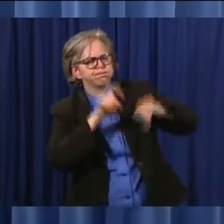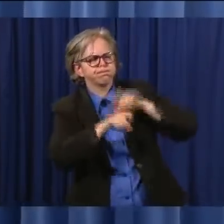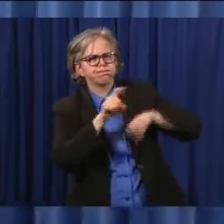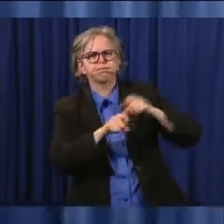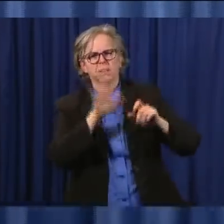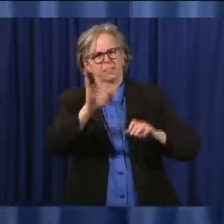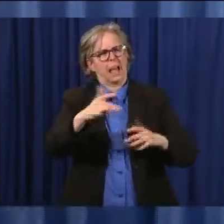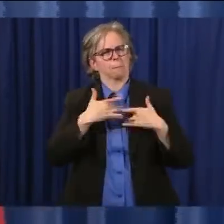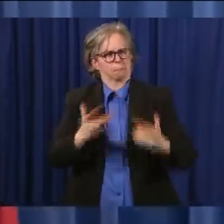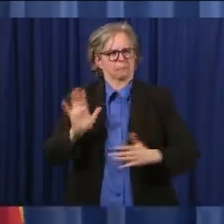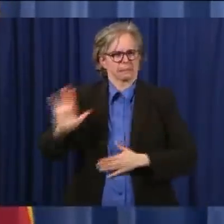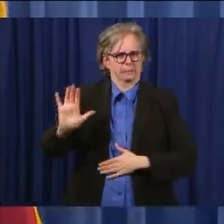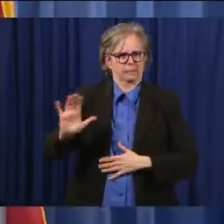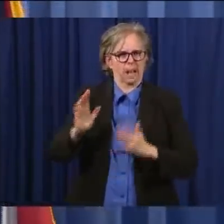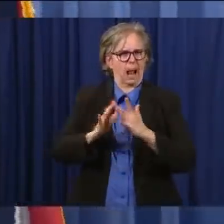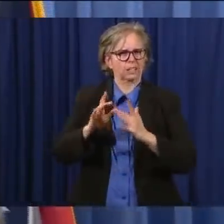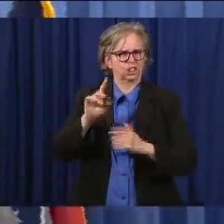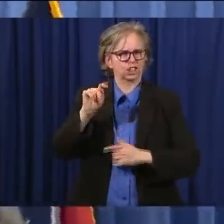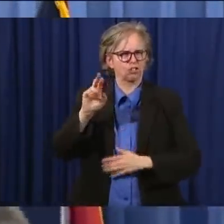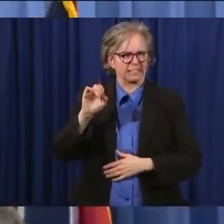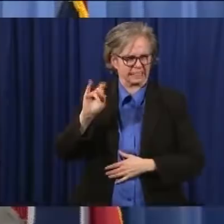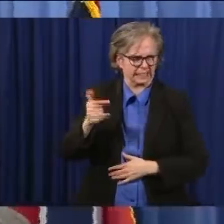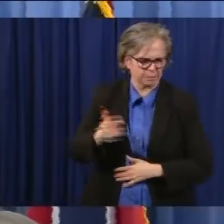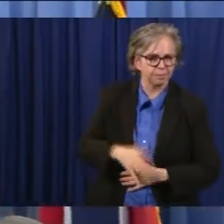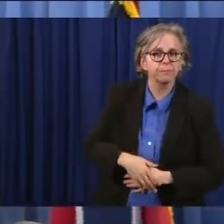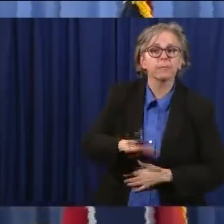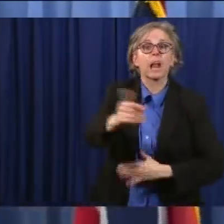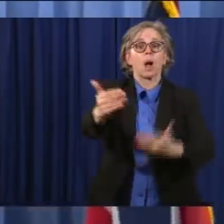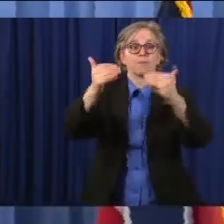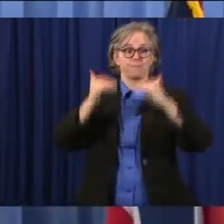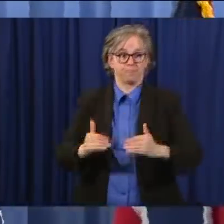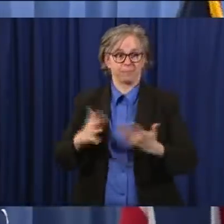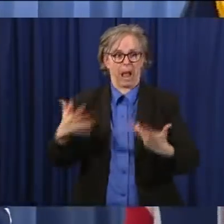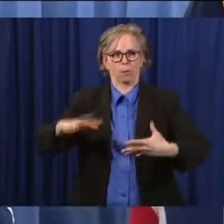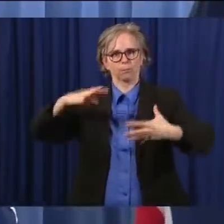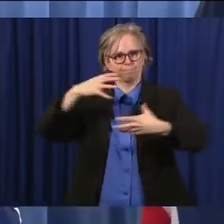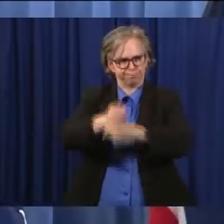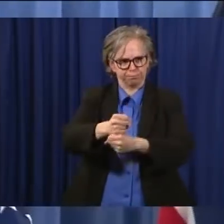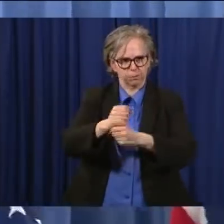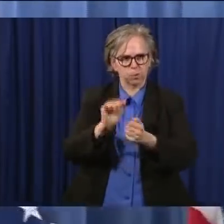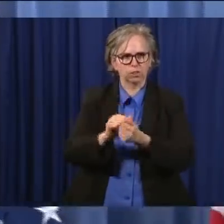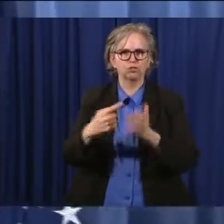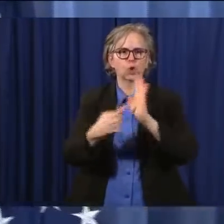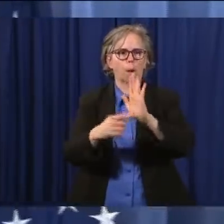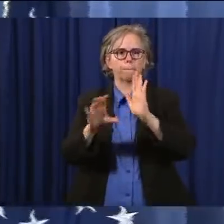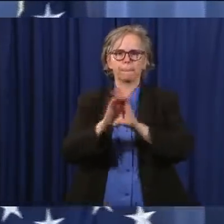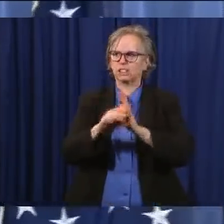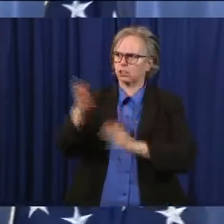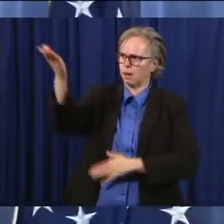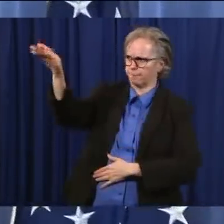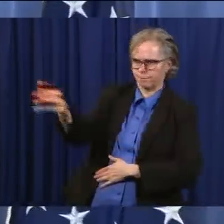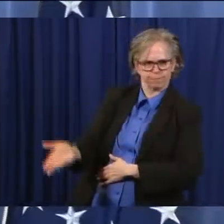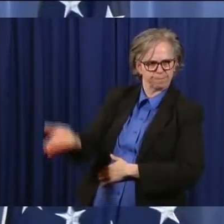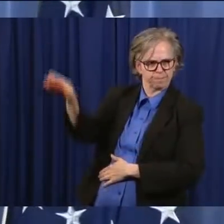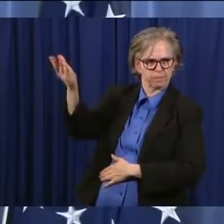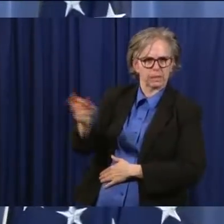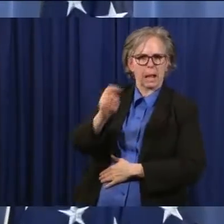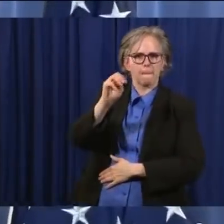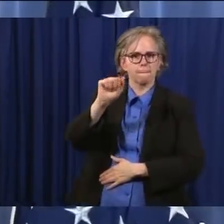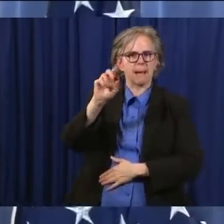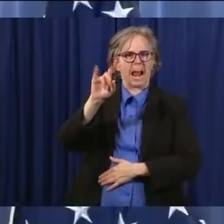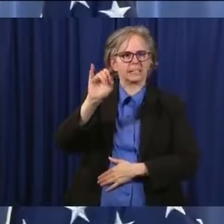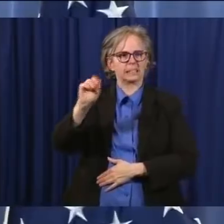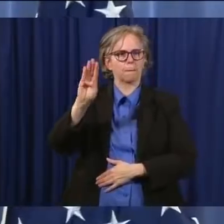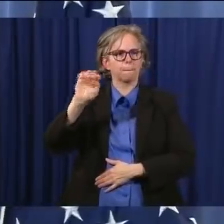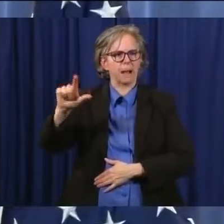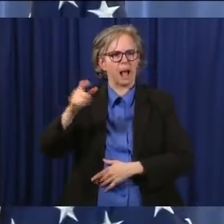of Maddie Bell. If you can put that picture up, I want everybody to take a look. She is from Highland County, and she